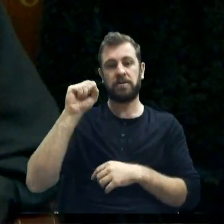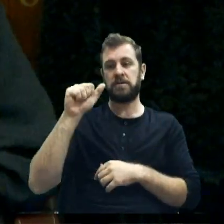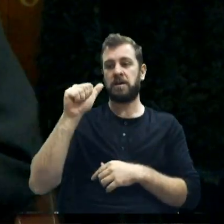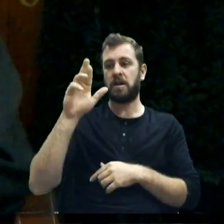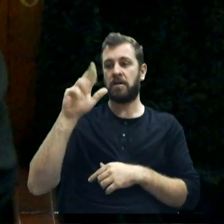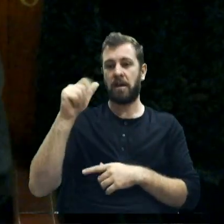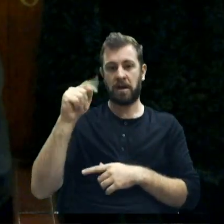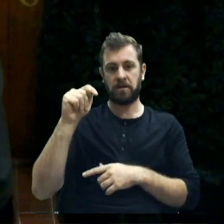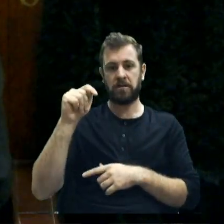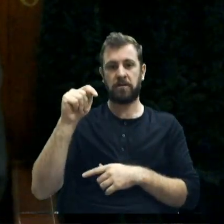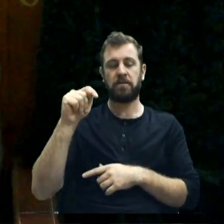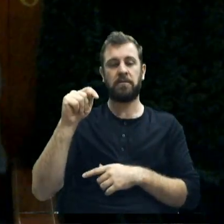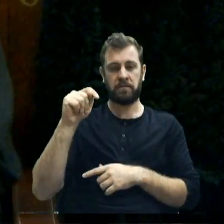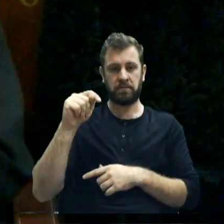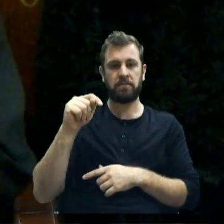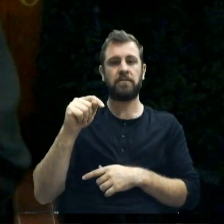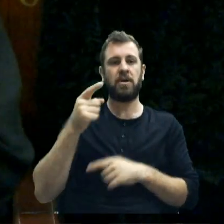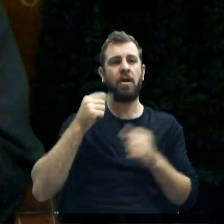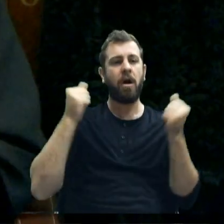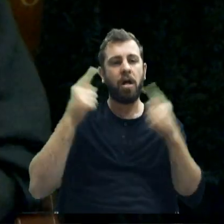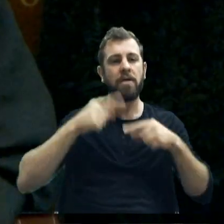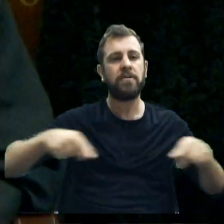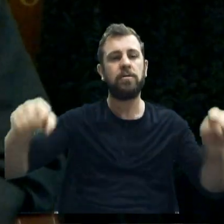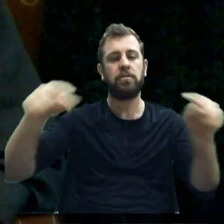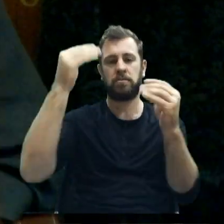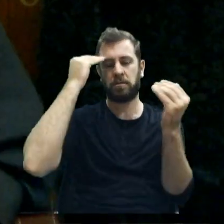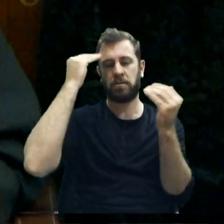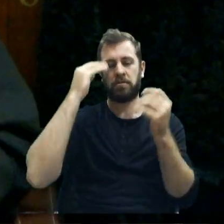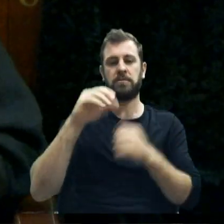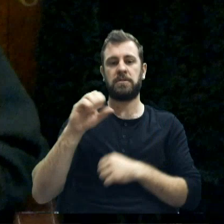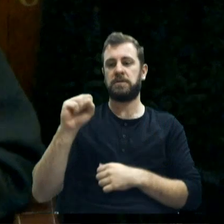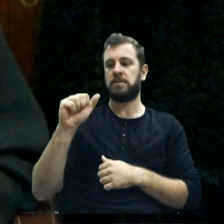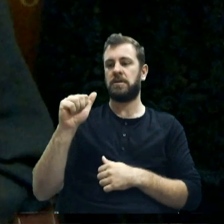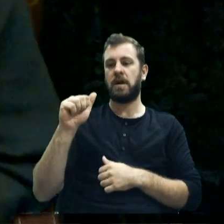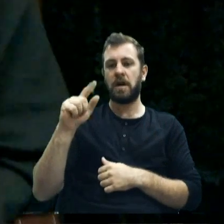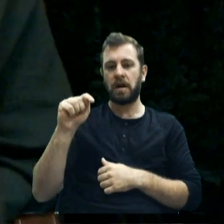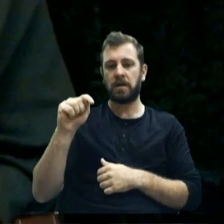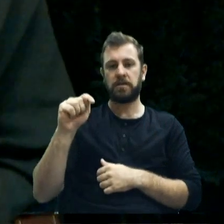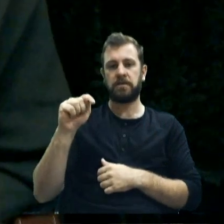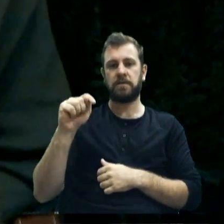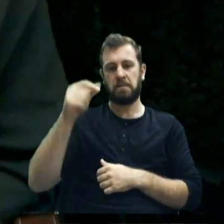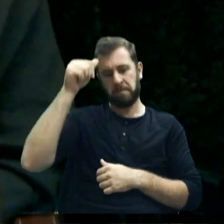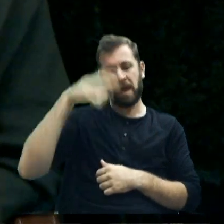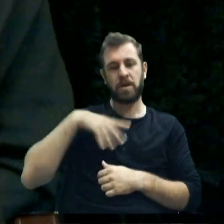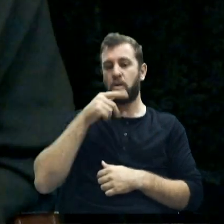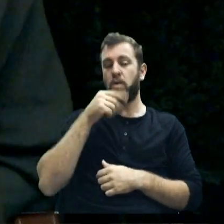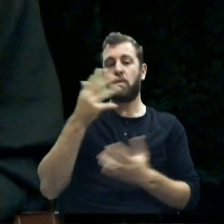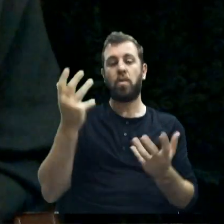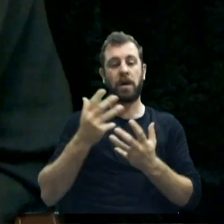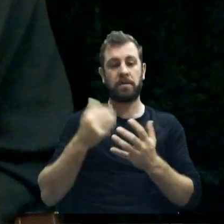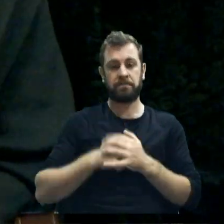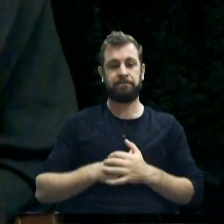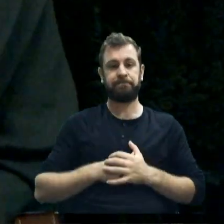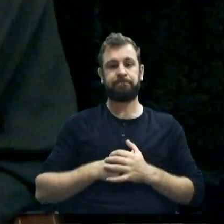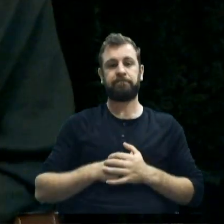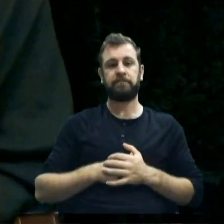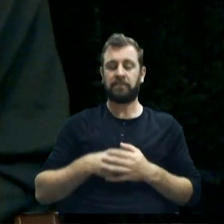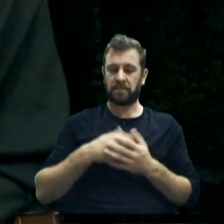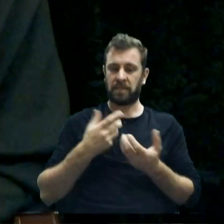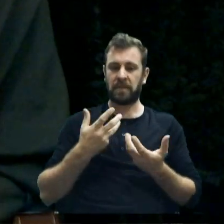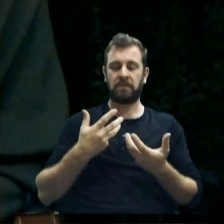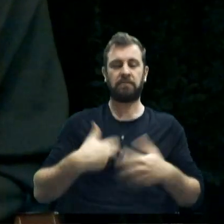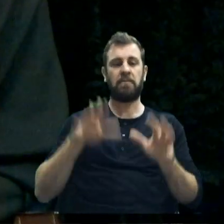the Jung of Ahad is one that all of you know. Sa'ad was a man who gave his life during the war of